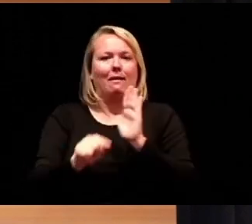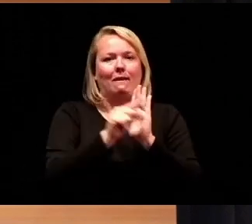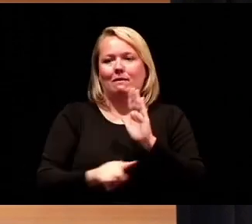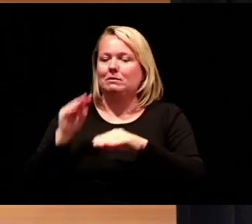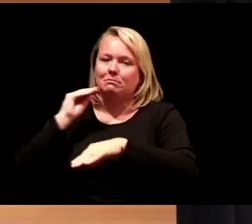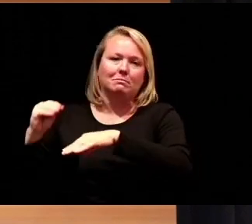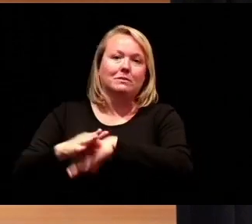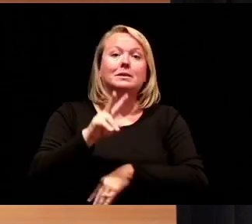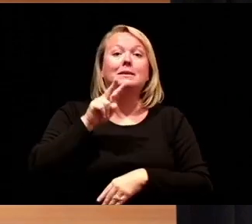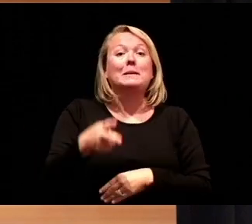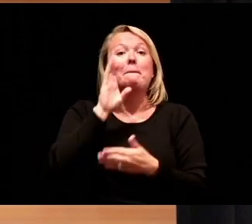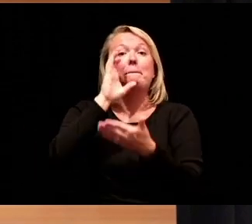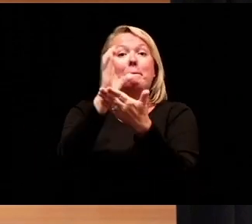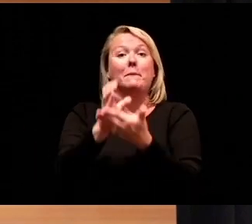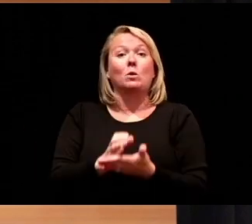of Americans.